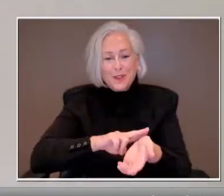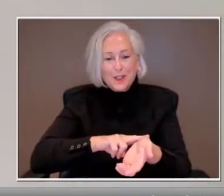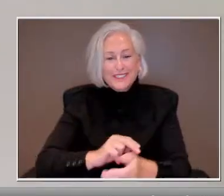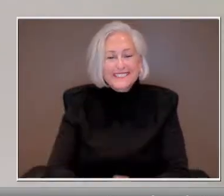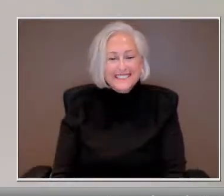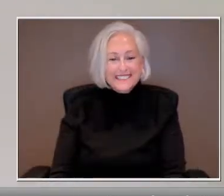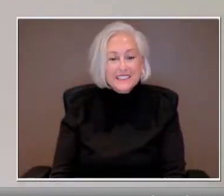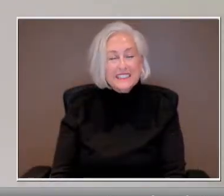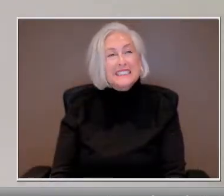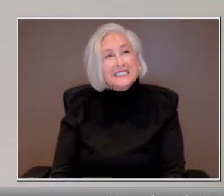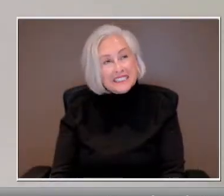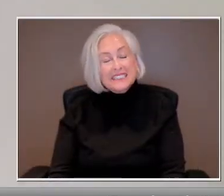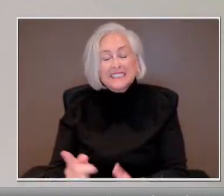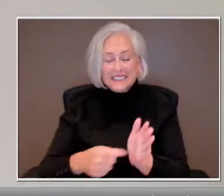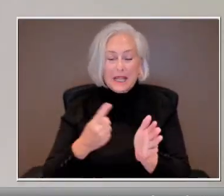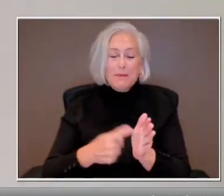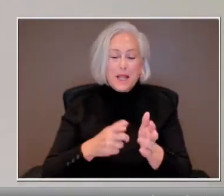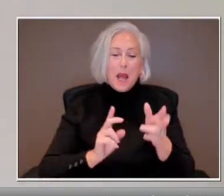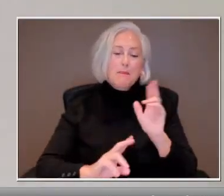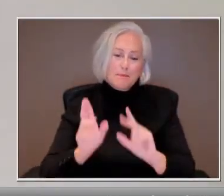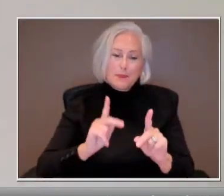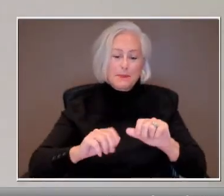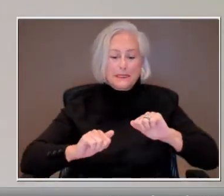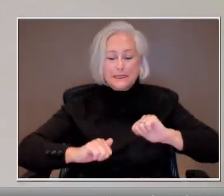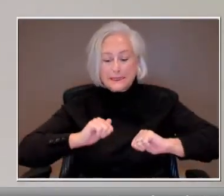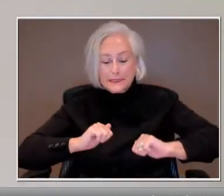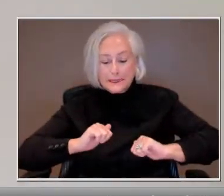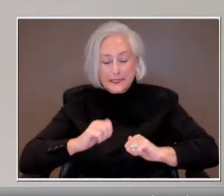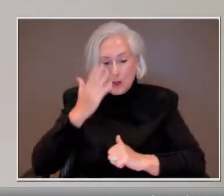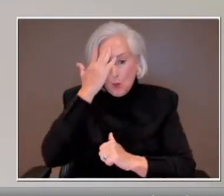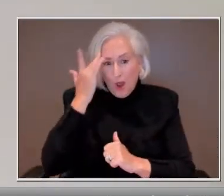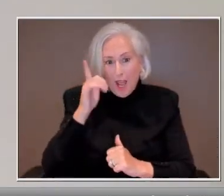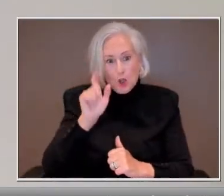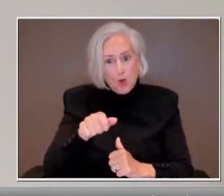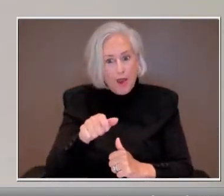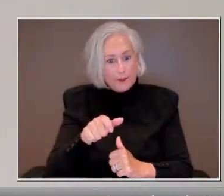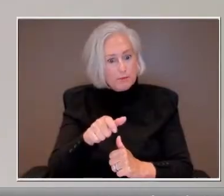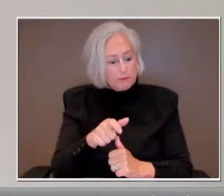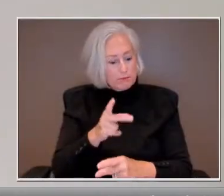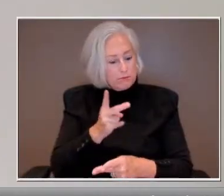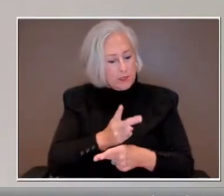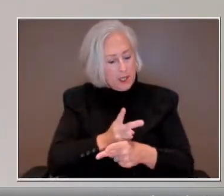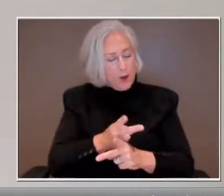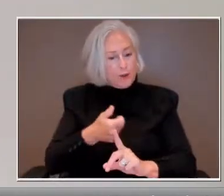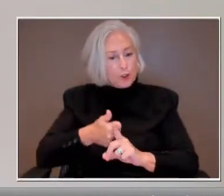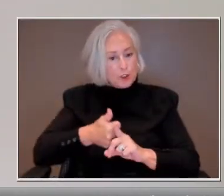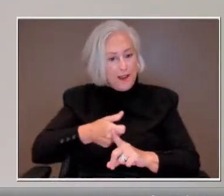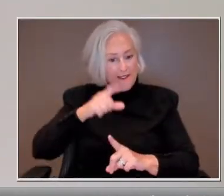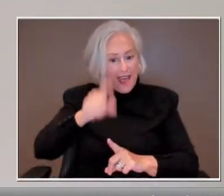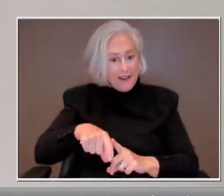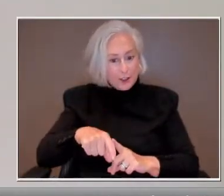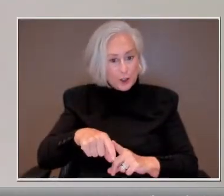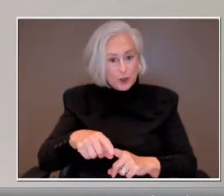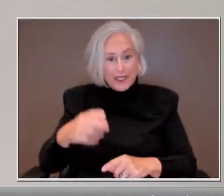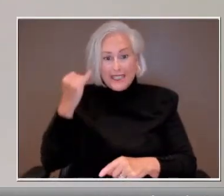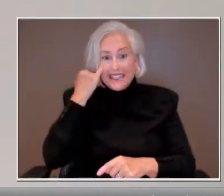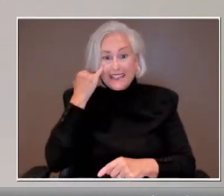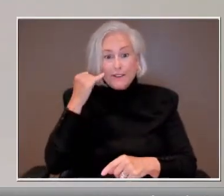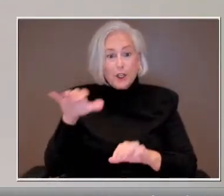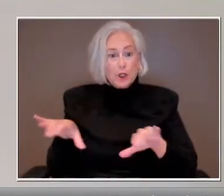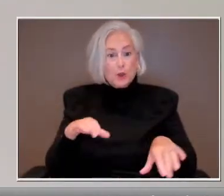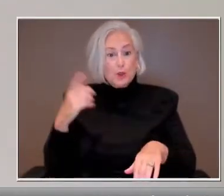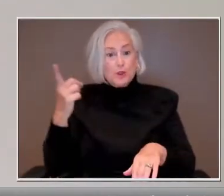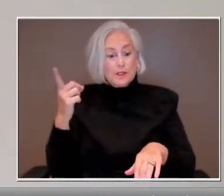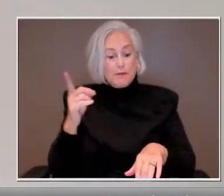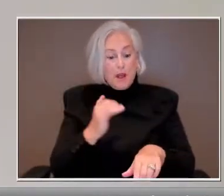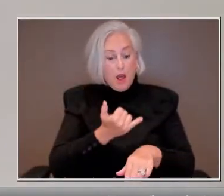there are some hesitations because it does keep you more accountable. I mean, you have to, because if you do something, it's like, well, you can't really